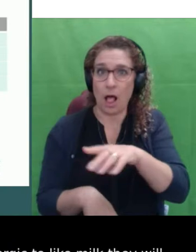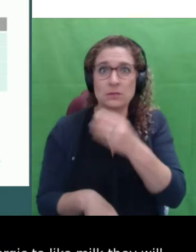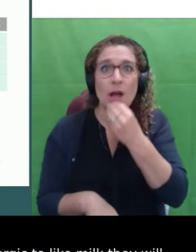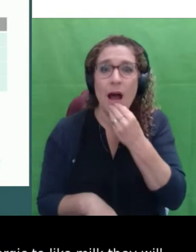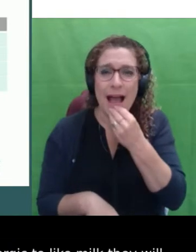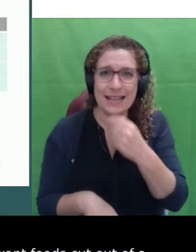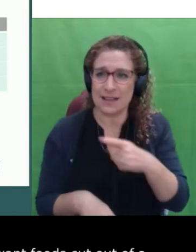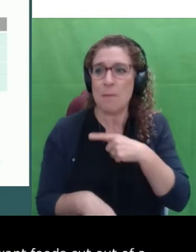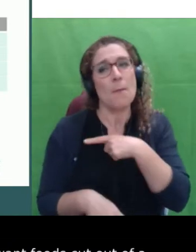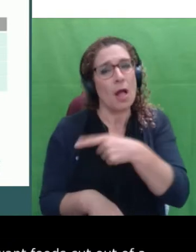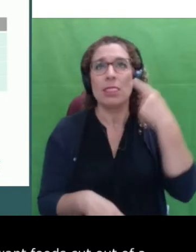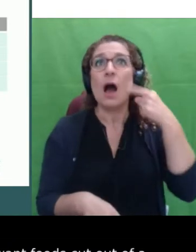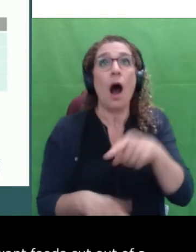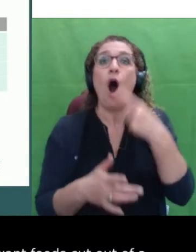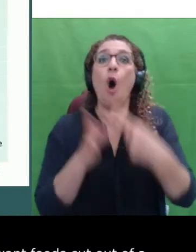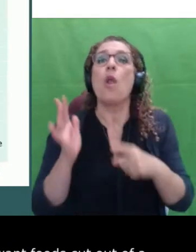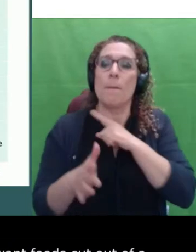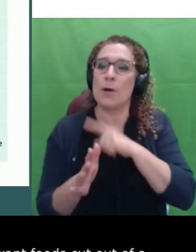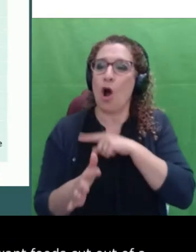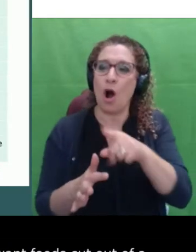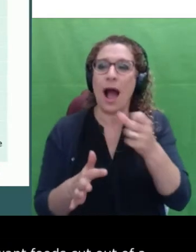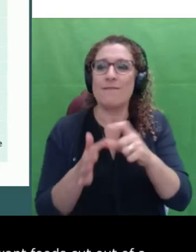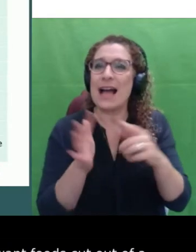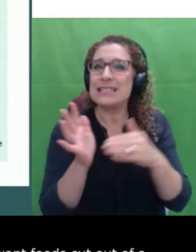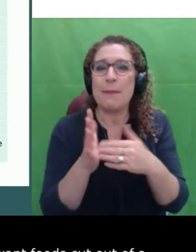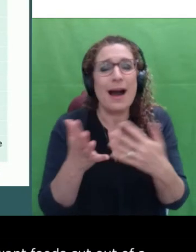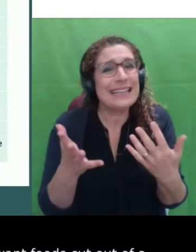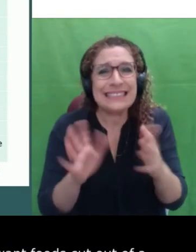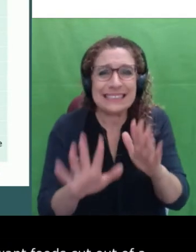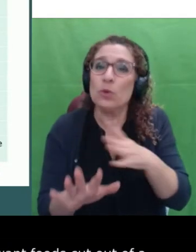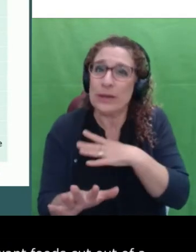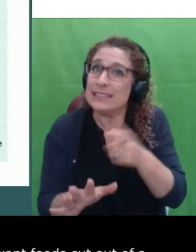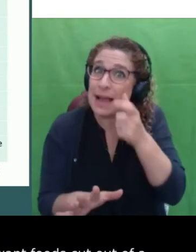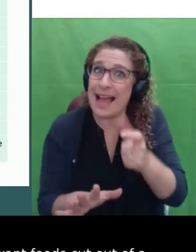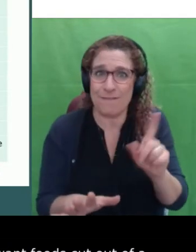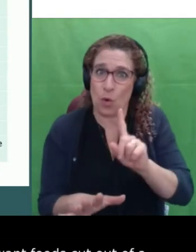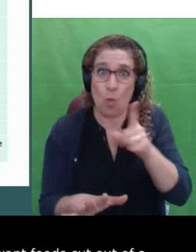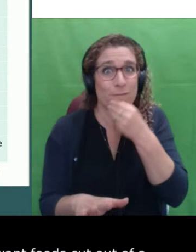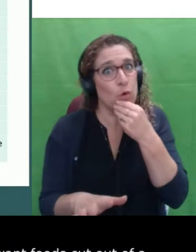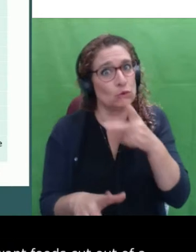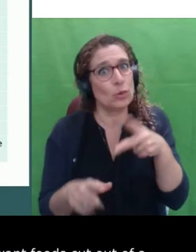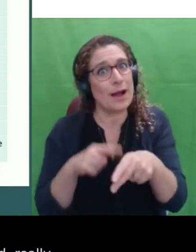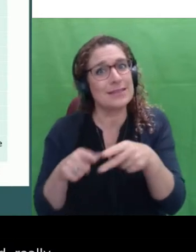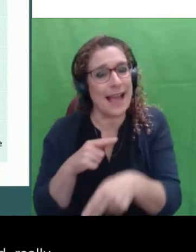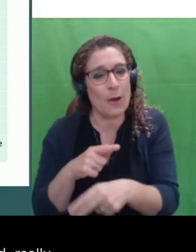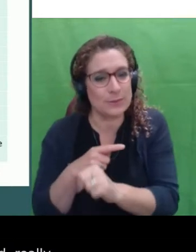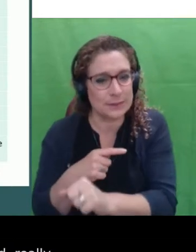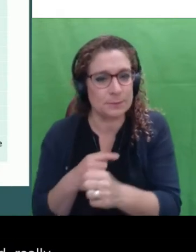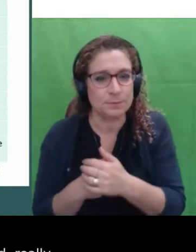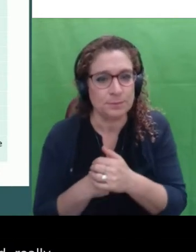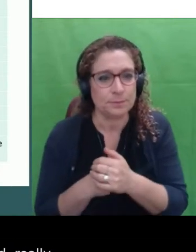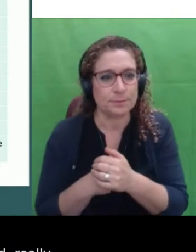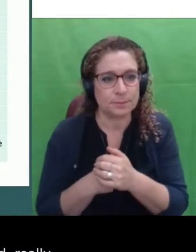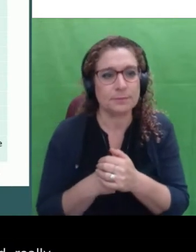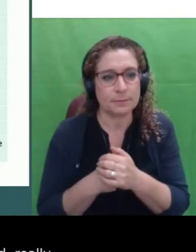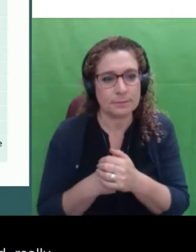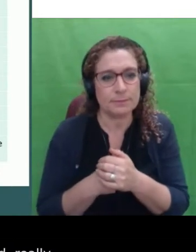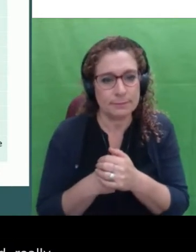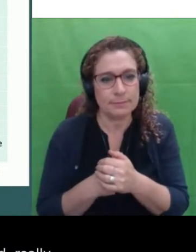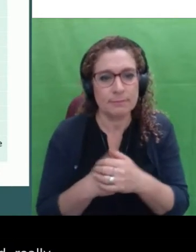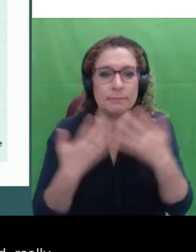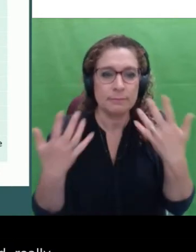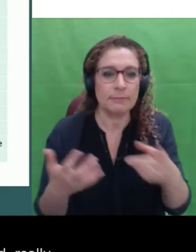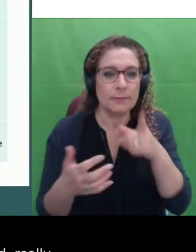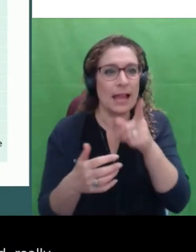very carefully considered really when you look at gastrointestinal so for the ige mediated they get swelling within their